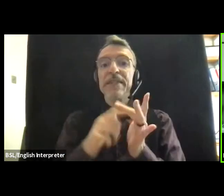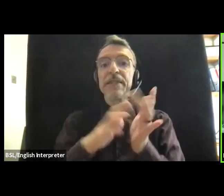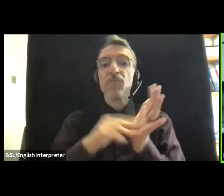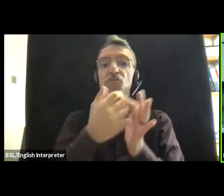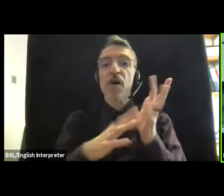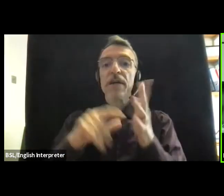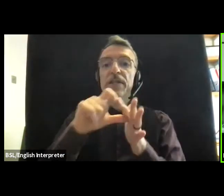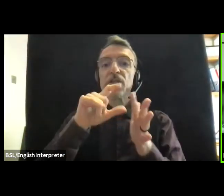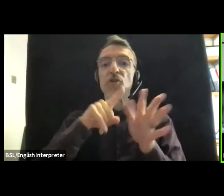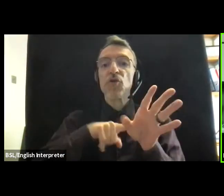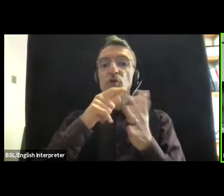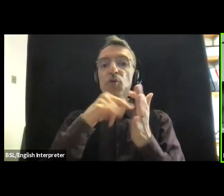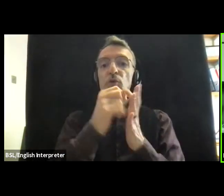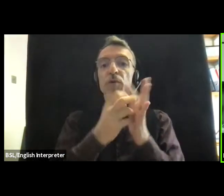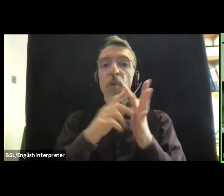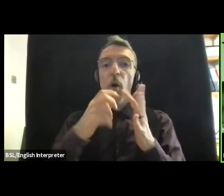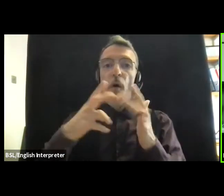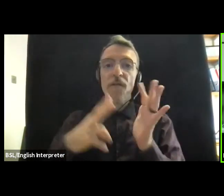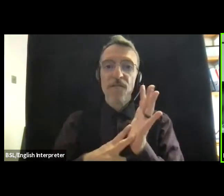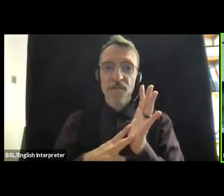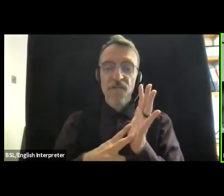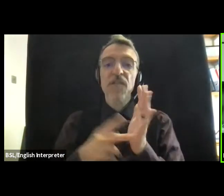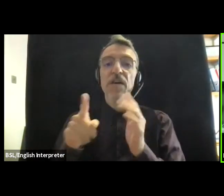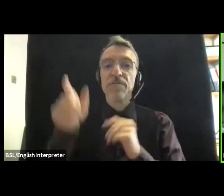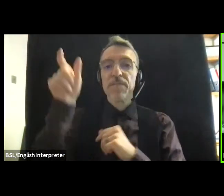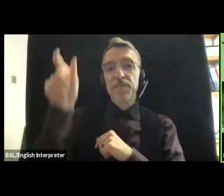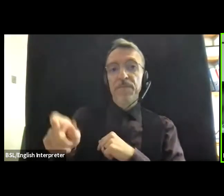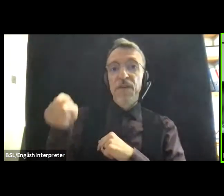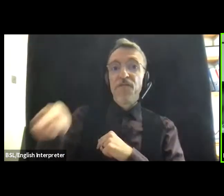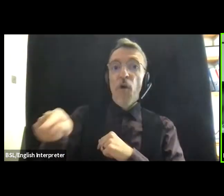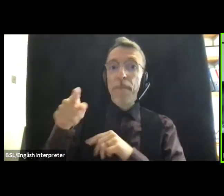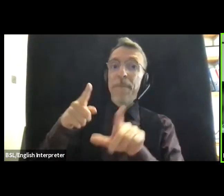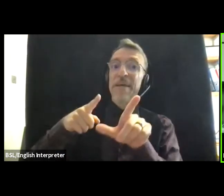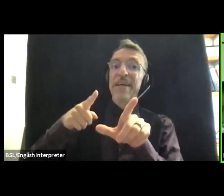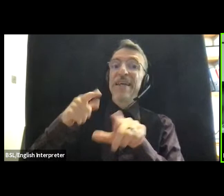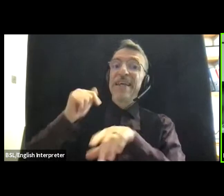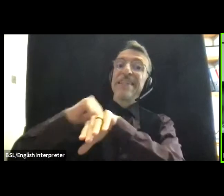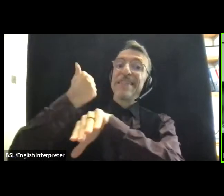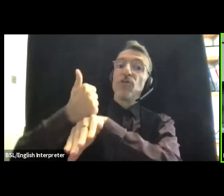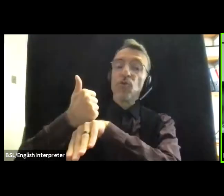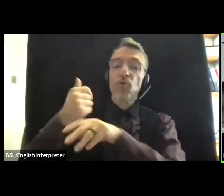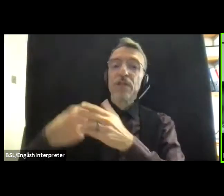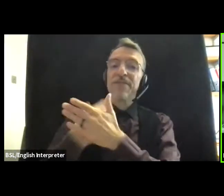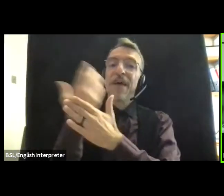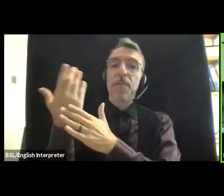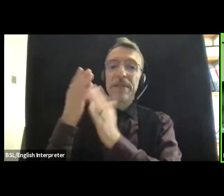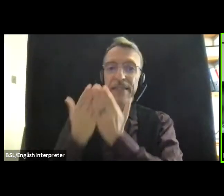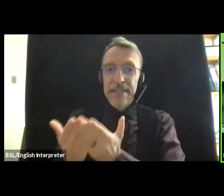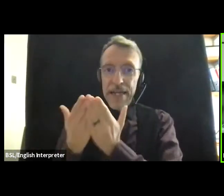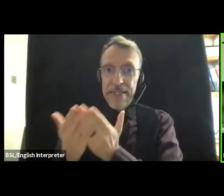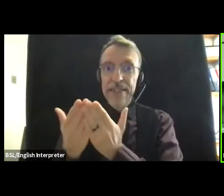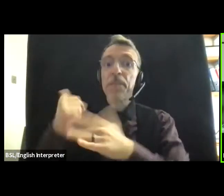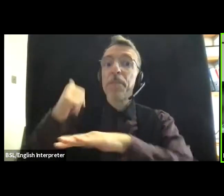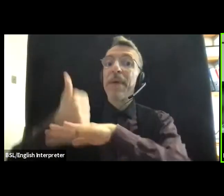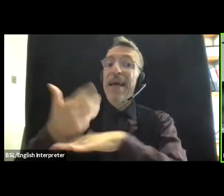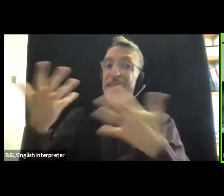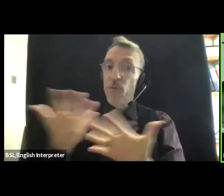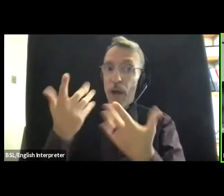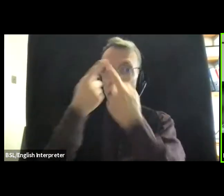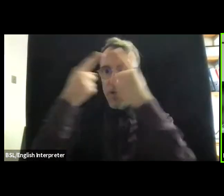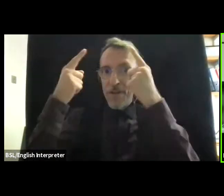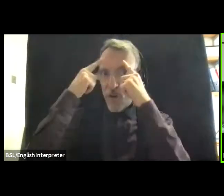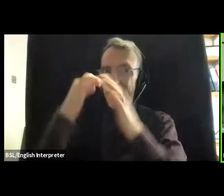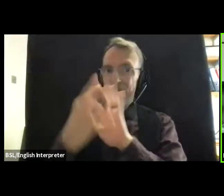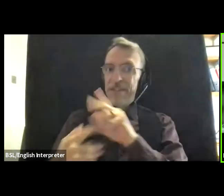Yusupov, PhD candidate from the Institute of Development Studies at the University of Sussex, who will be